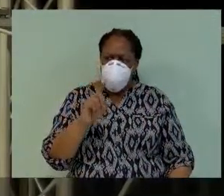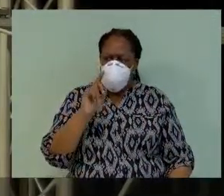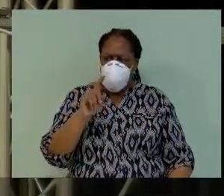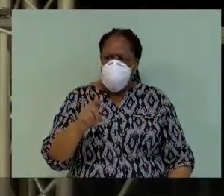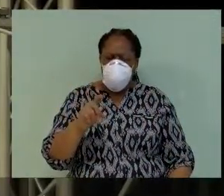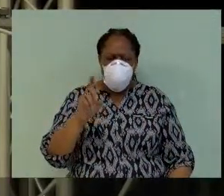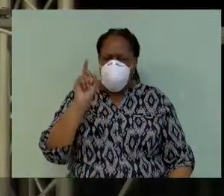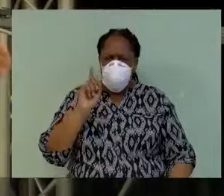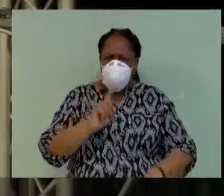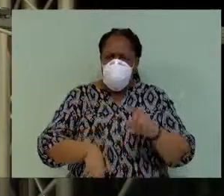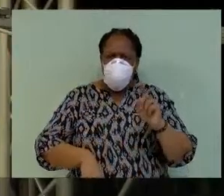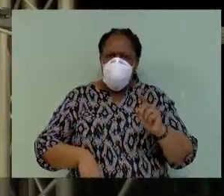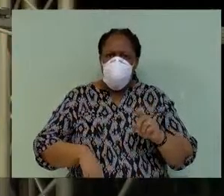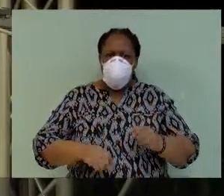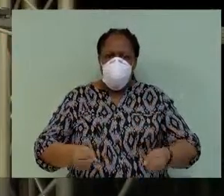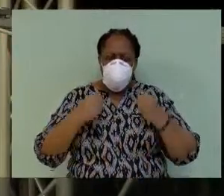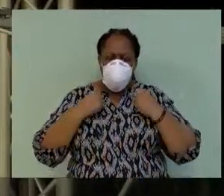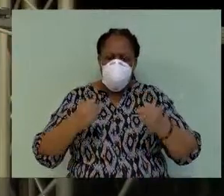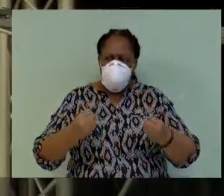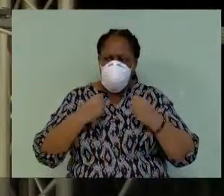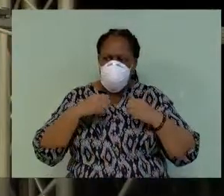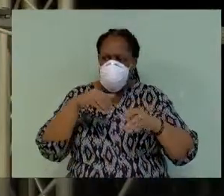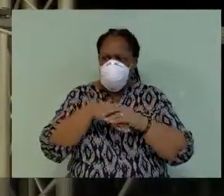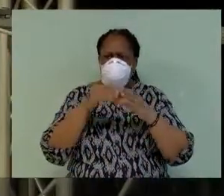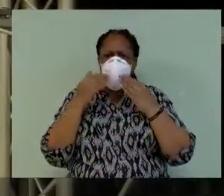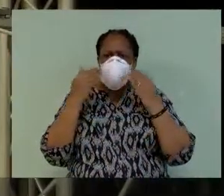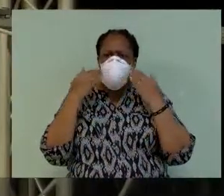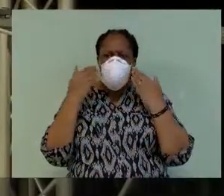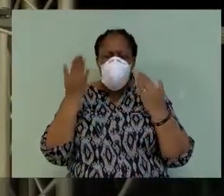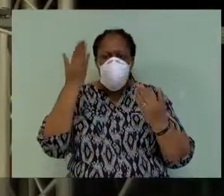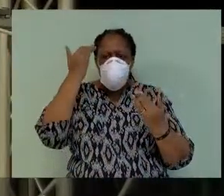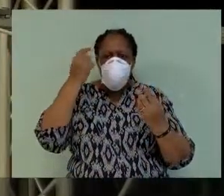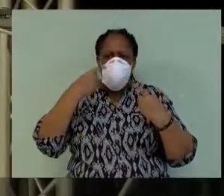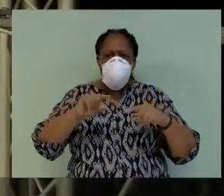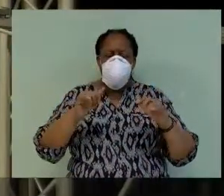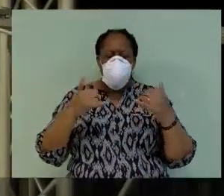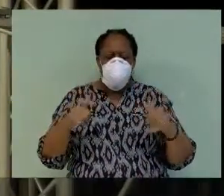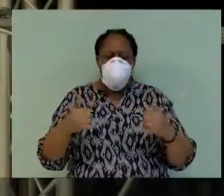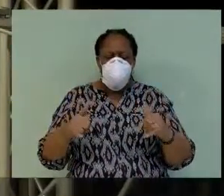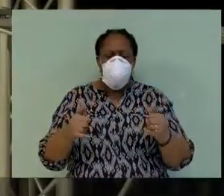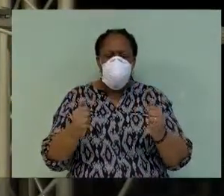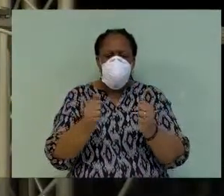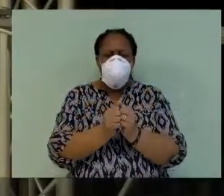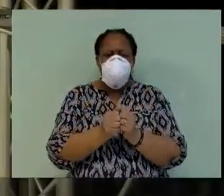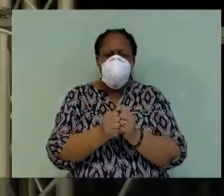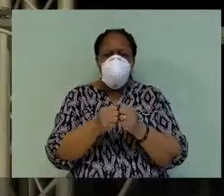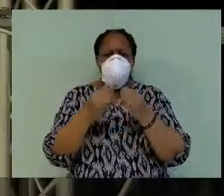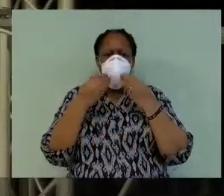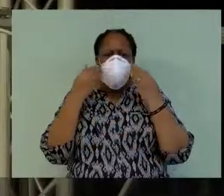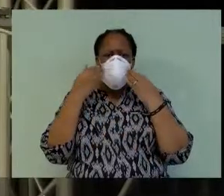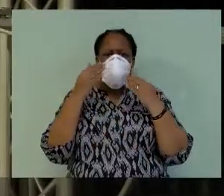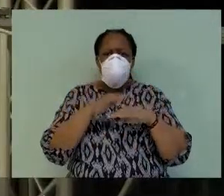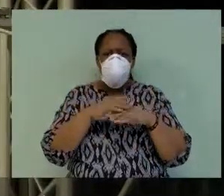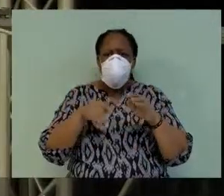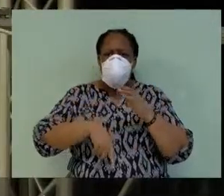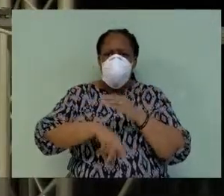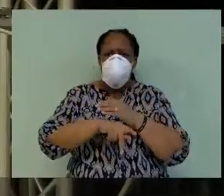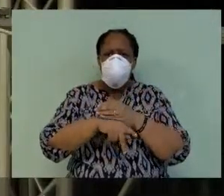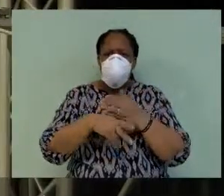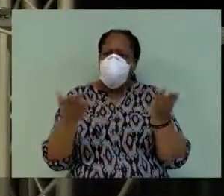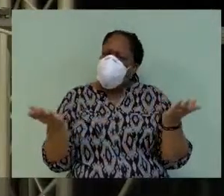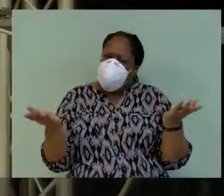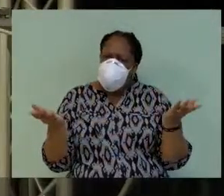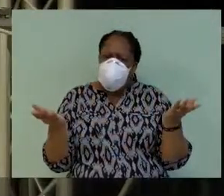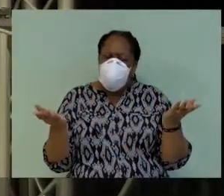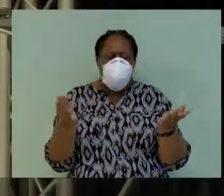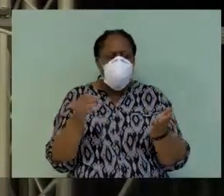me that he could not exercise in a mask. And so one can't have their cake and eat it at the same time. And we have to understand that